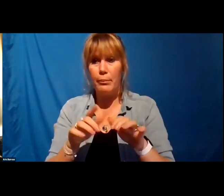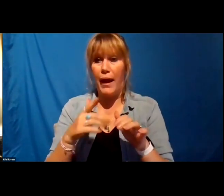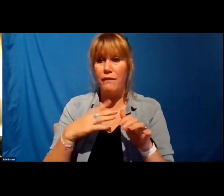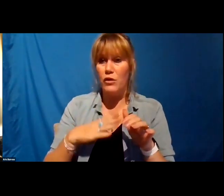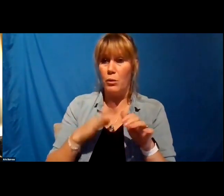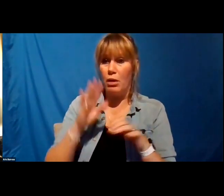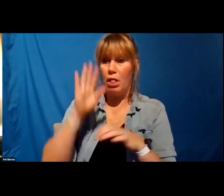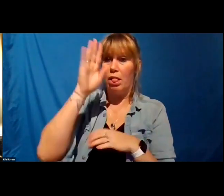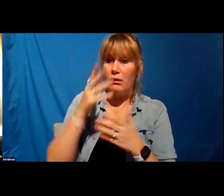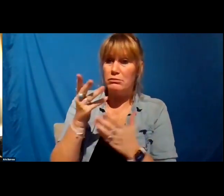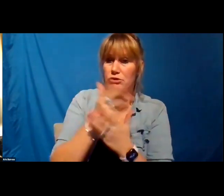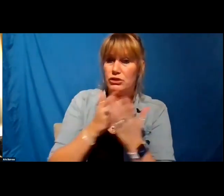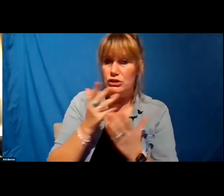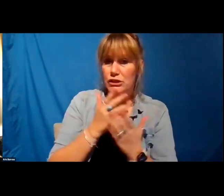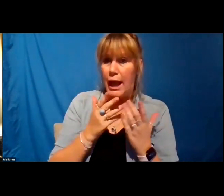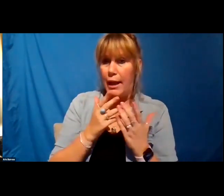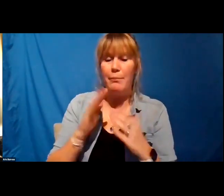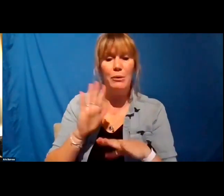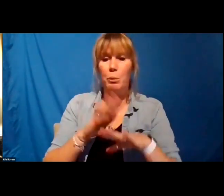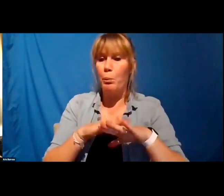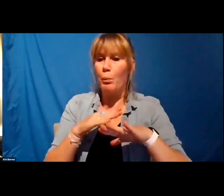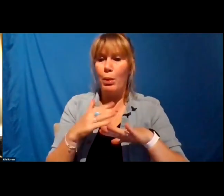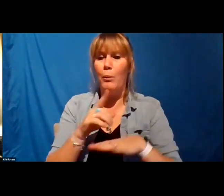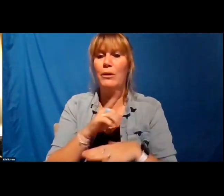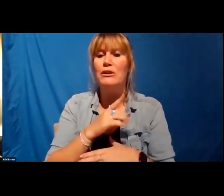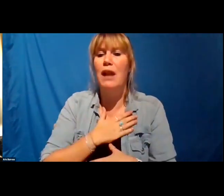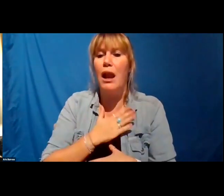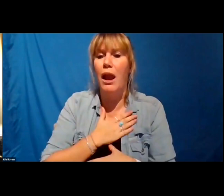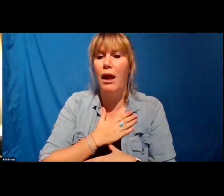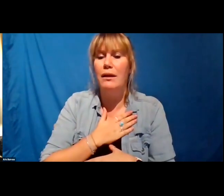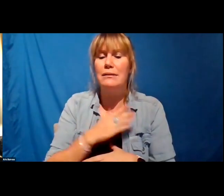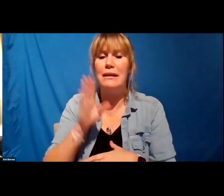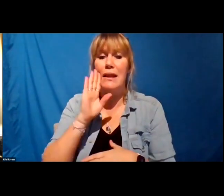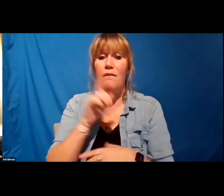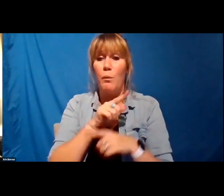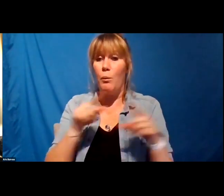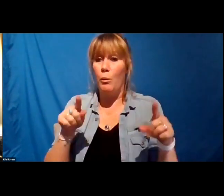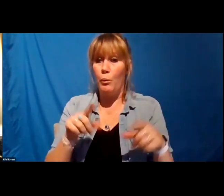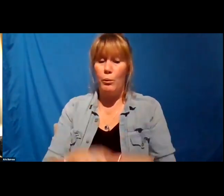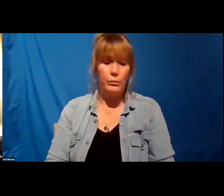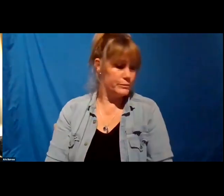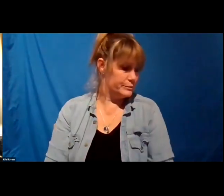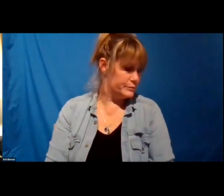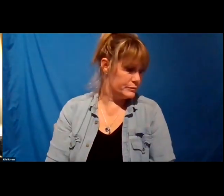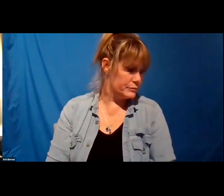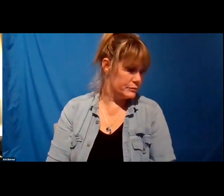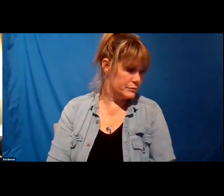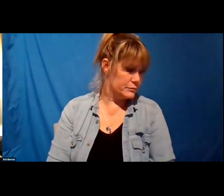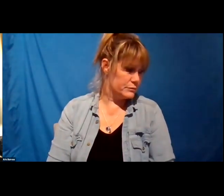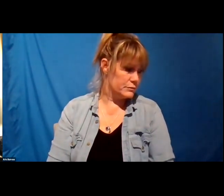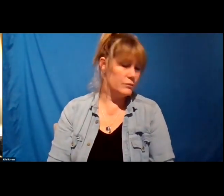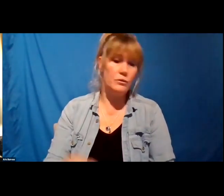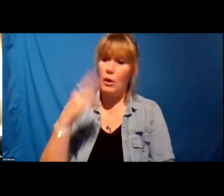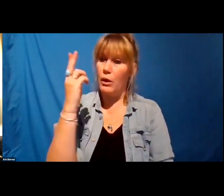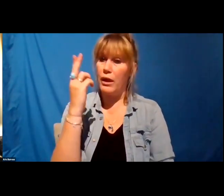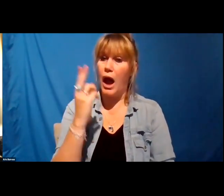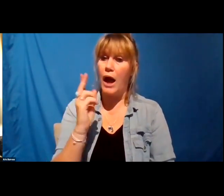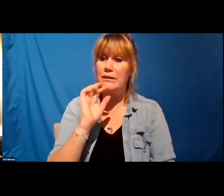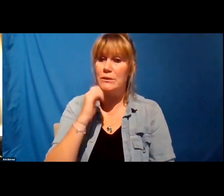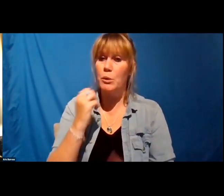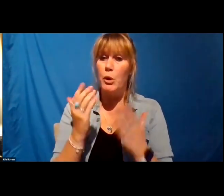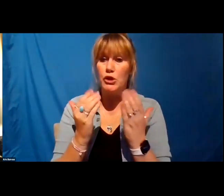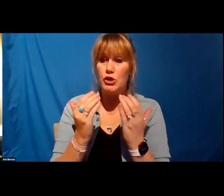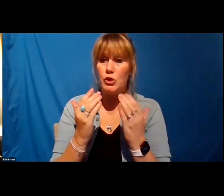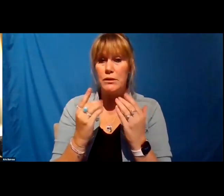really mind, we just love to hear from you. So the artists are going to introduce themselves and their